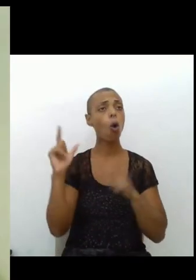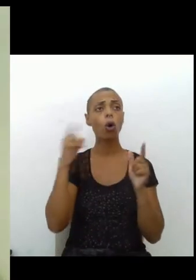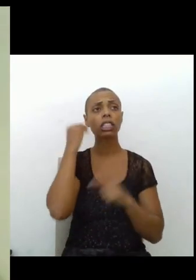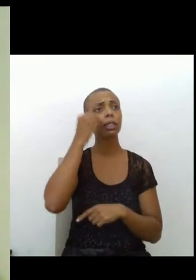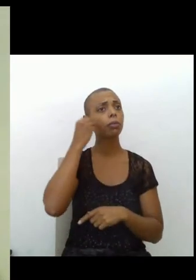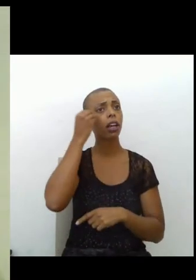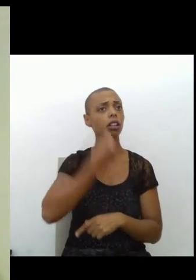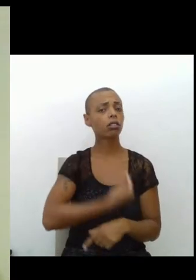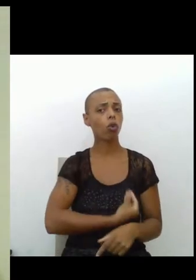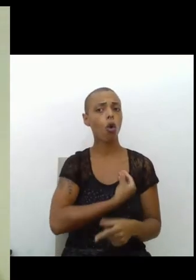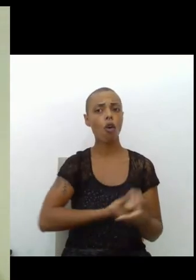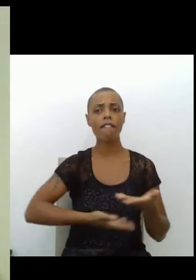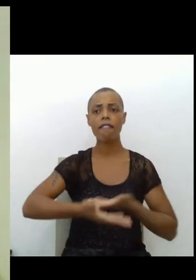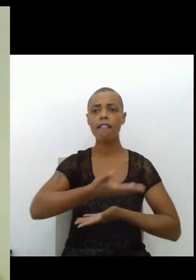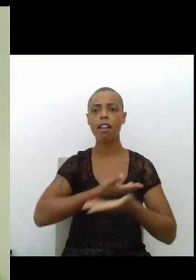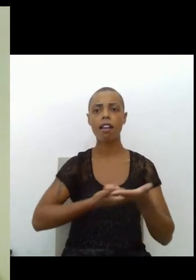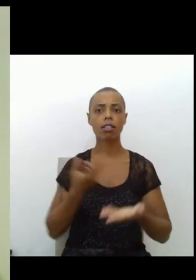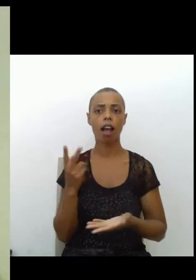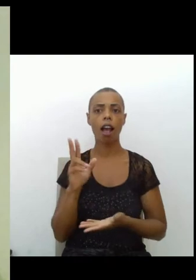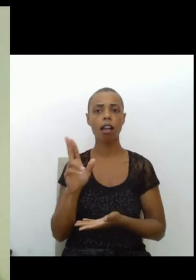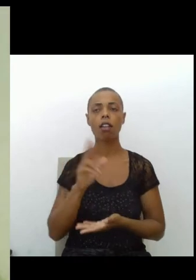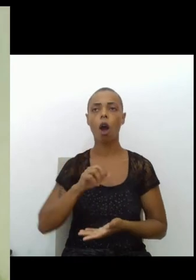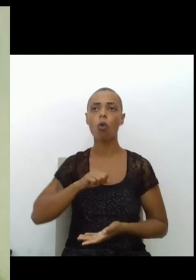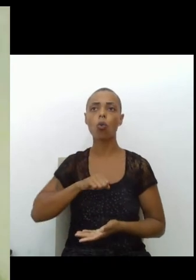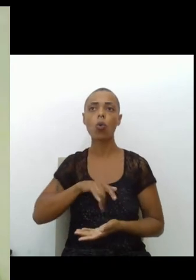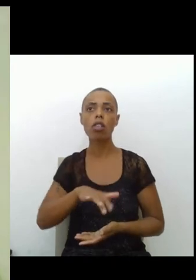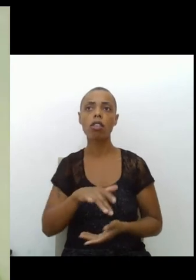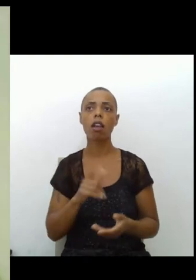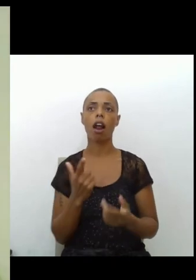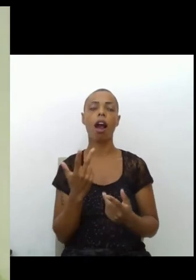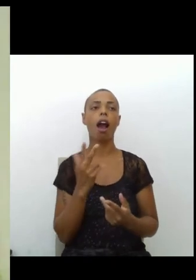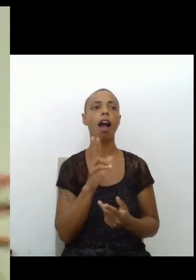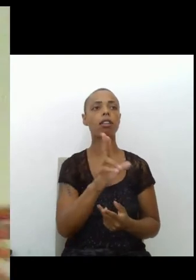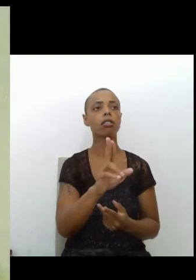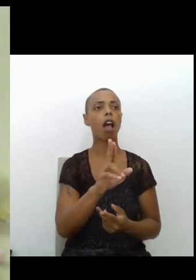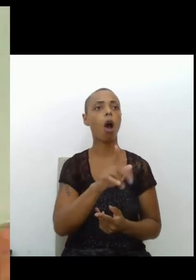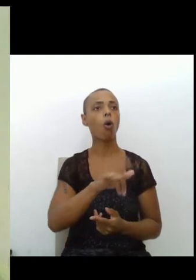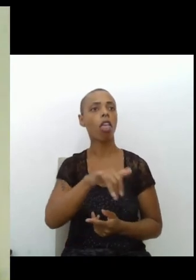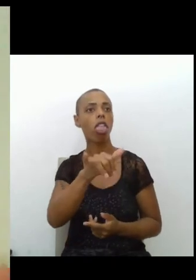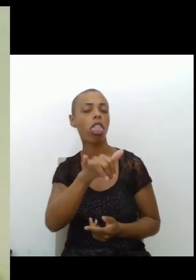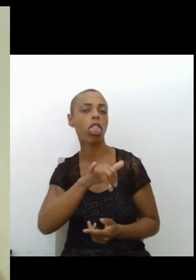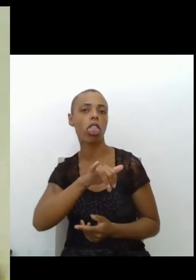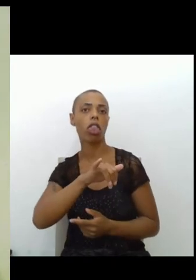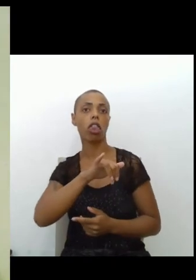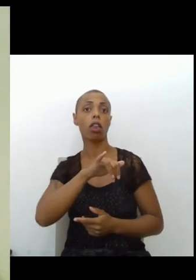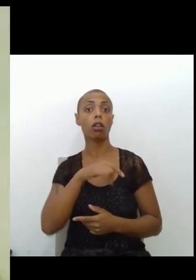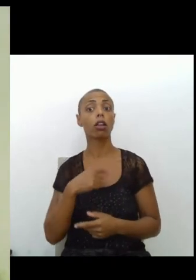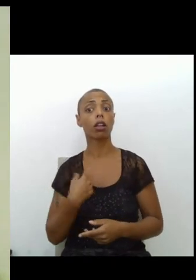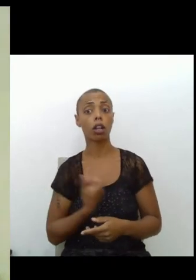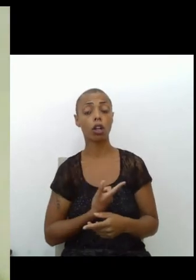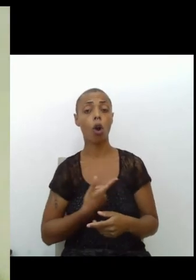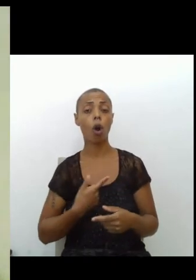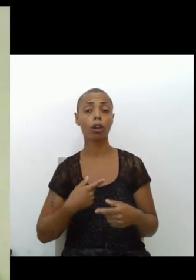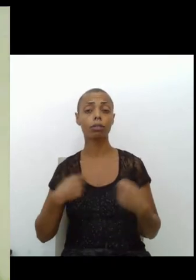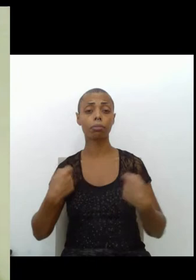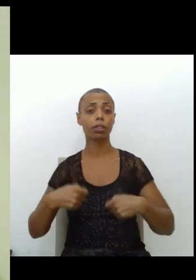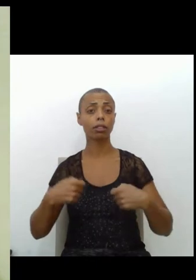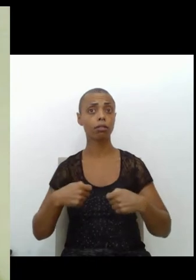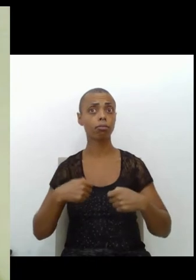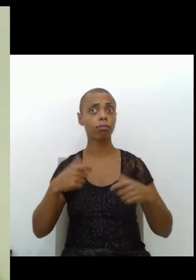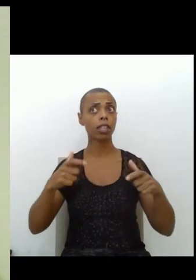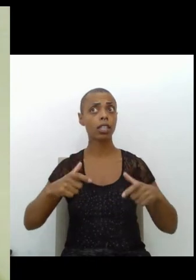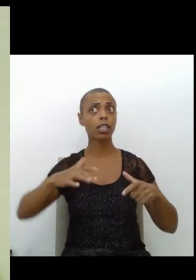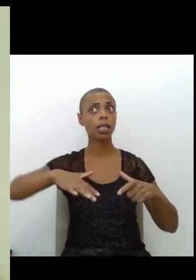couples you you need other rooms you need an other other floor plans and